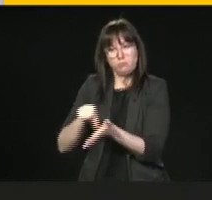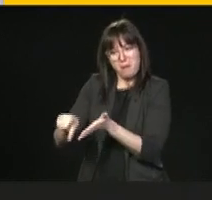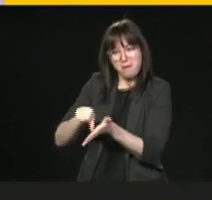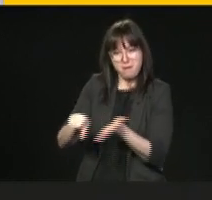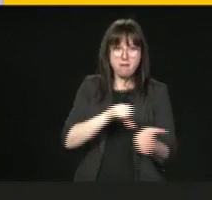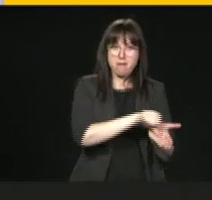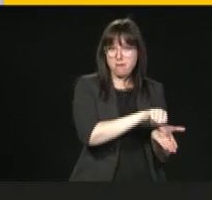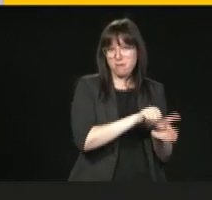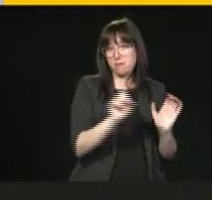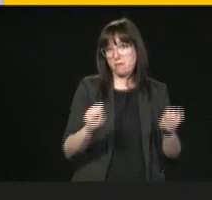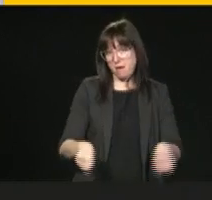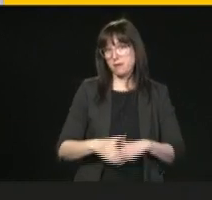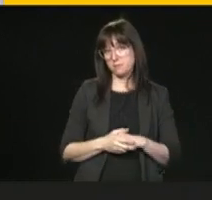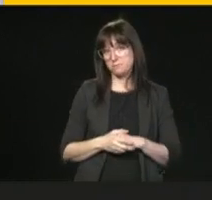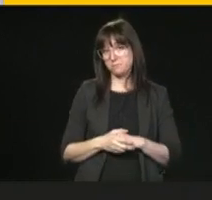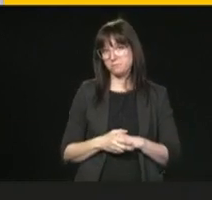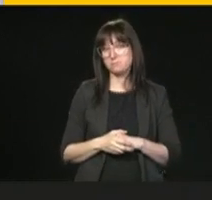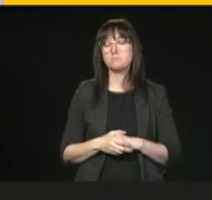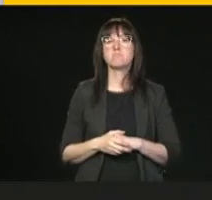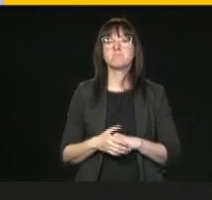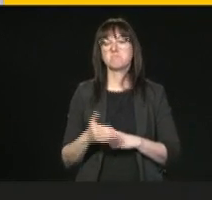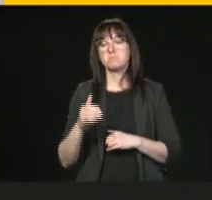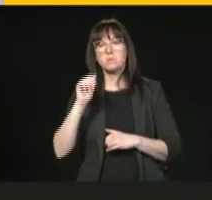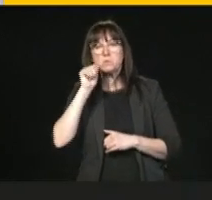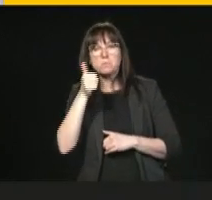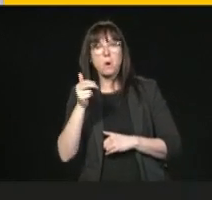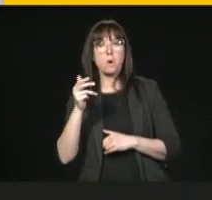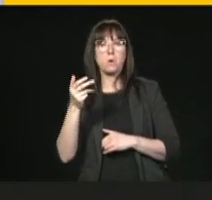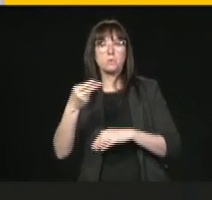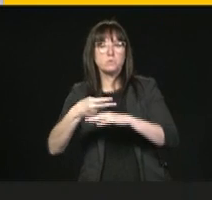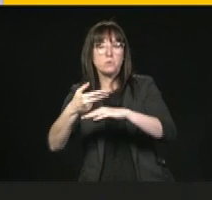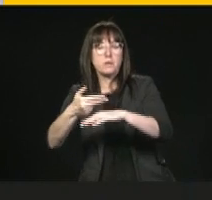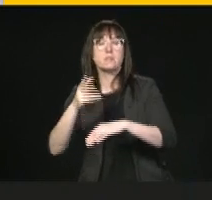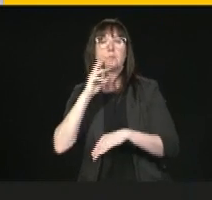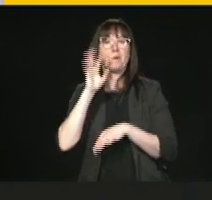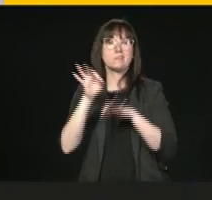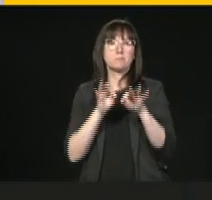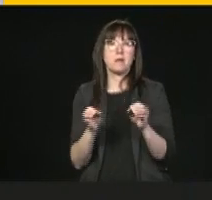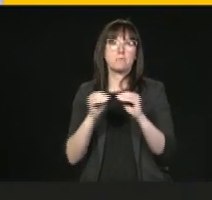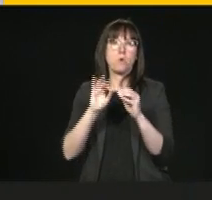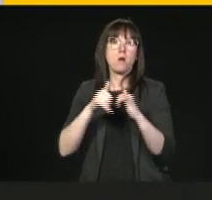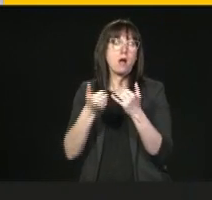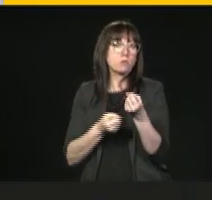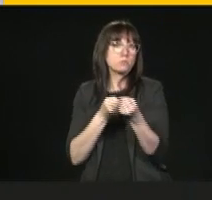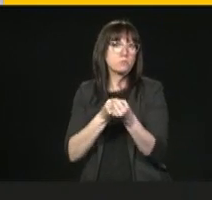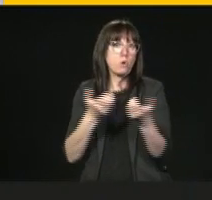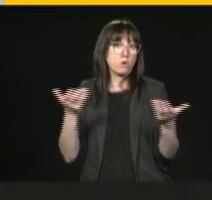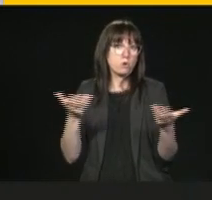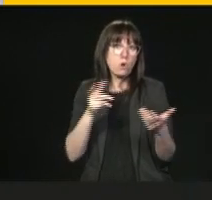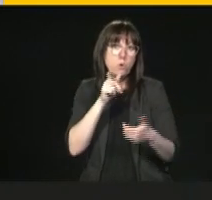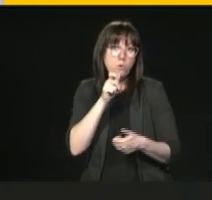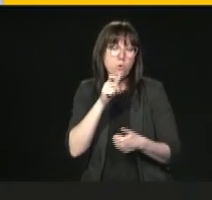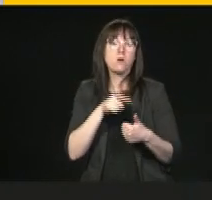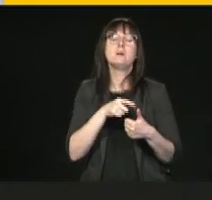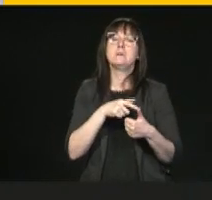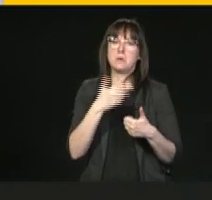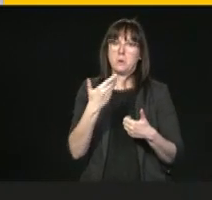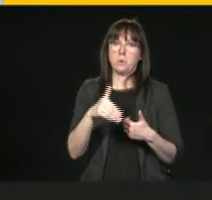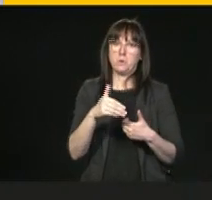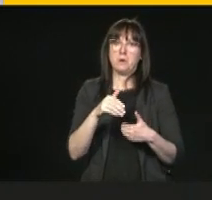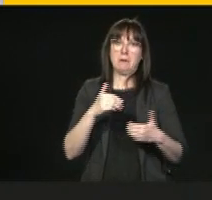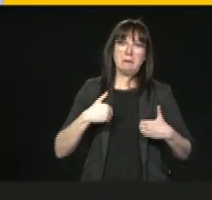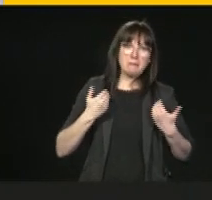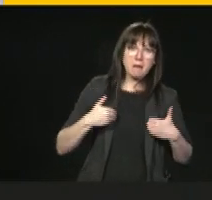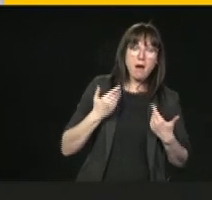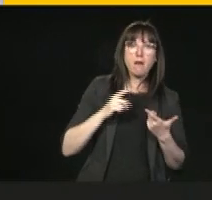subsidy. In the coming days, we will be announcing additional measures to support the most vulnerable Canadians, young